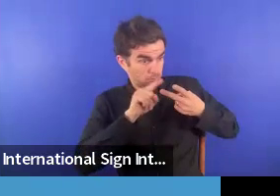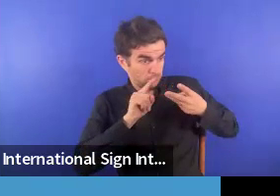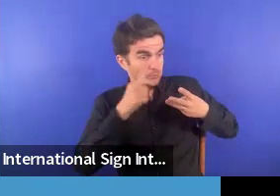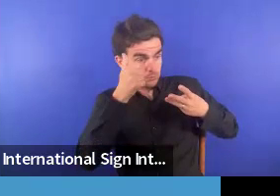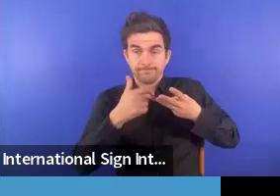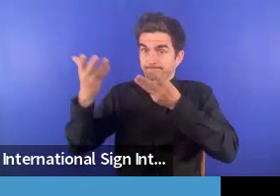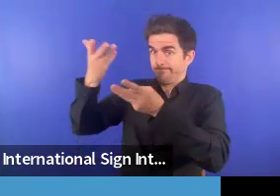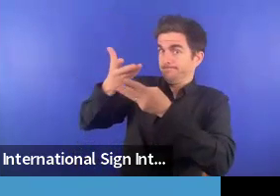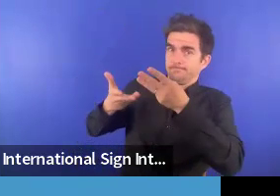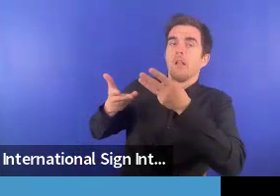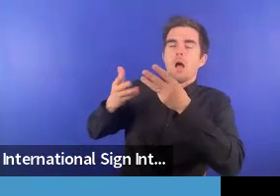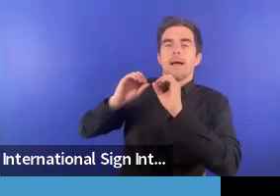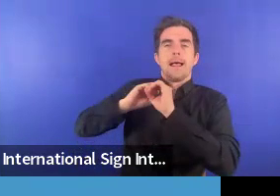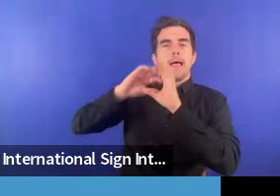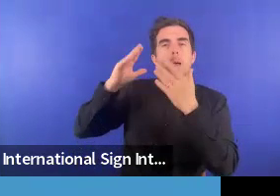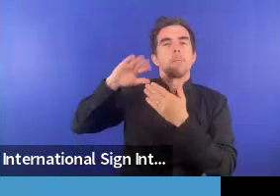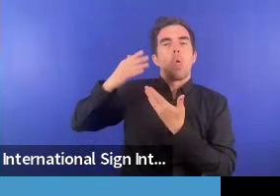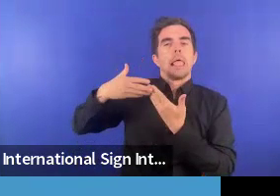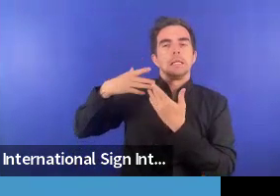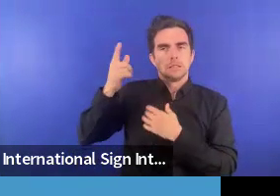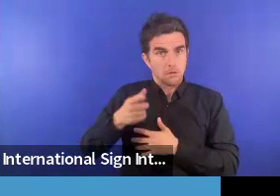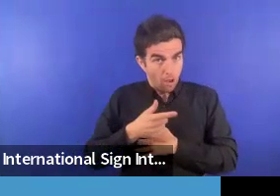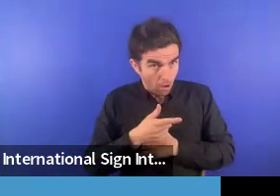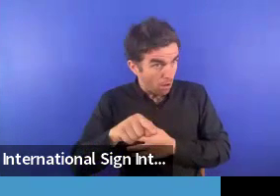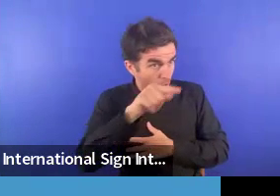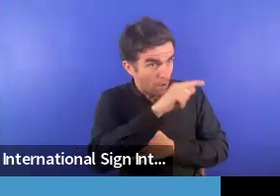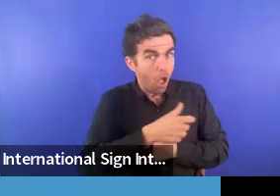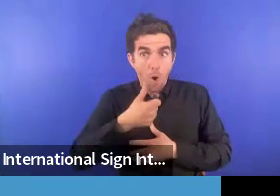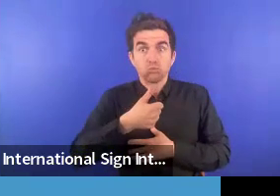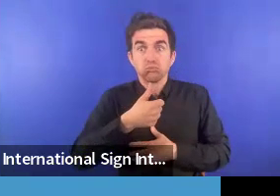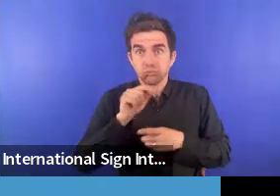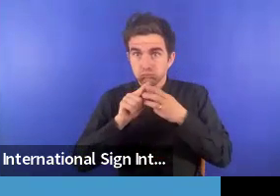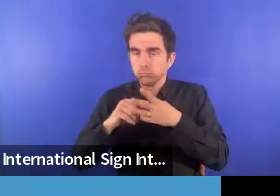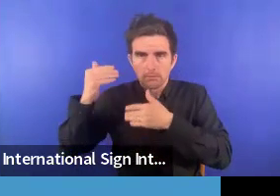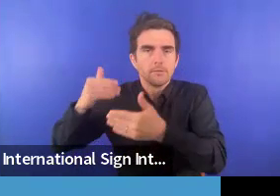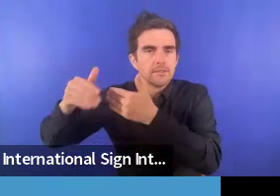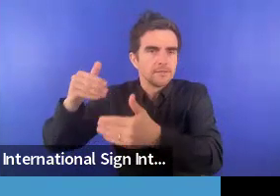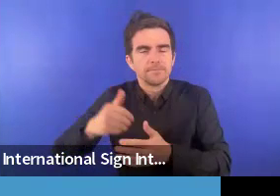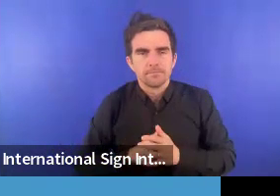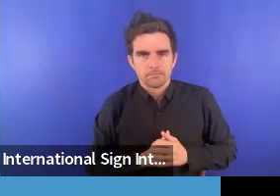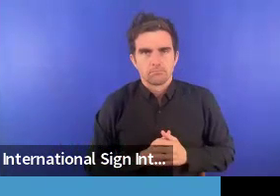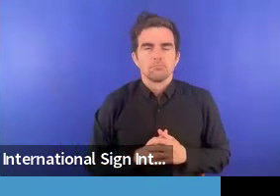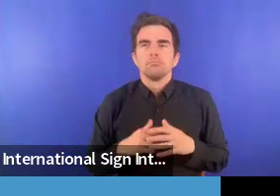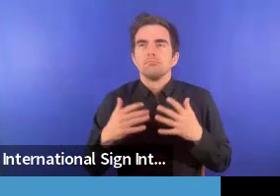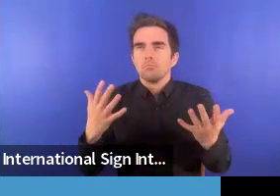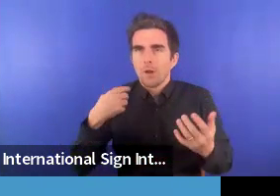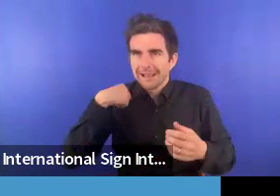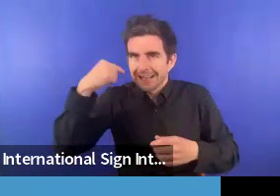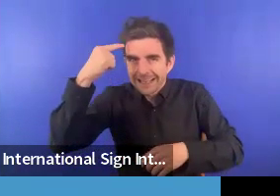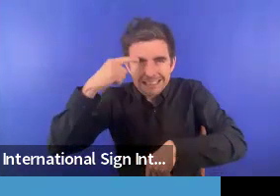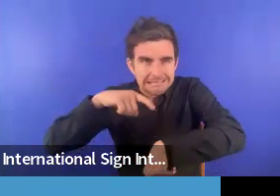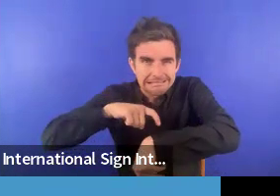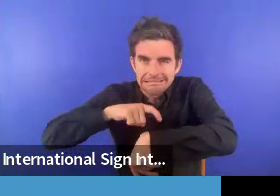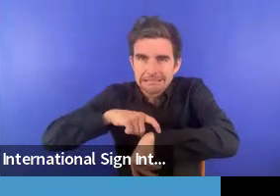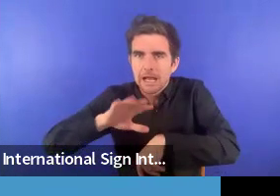So I think we are getting to the last 5 minutes of today's presentation, and this isn't the last time